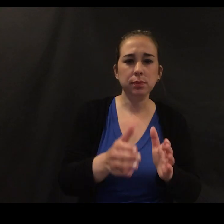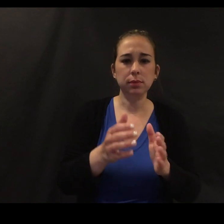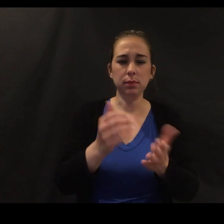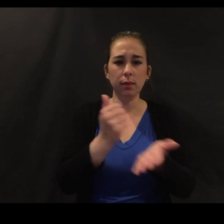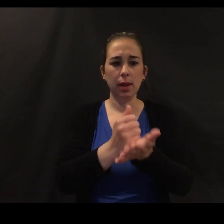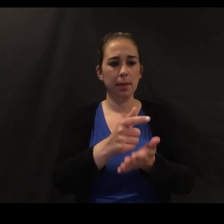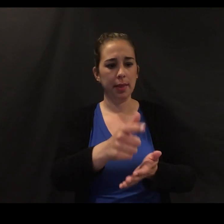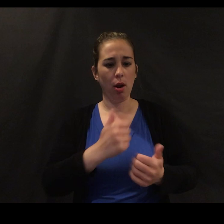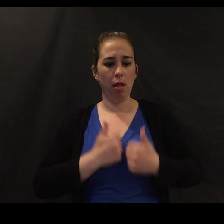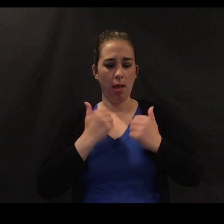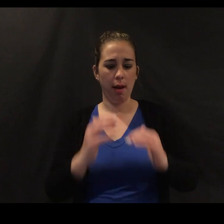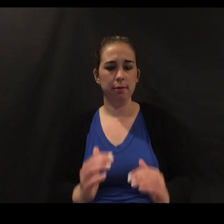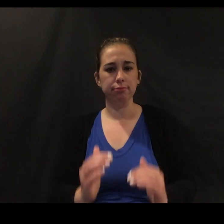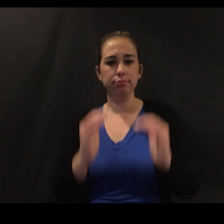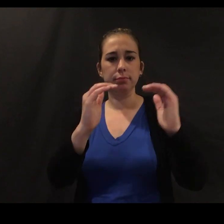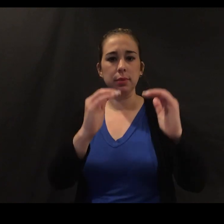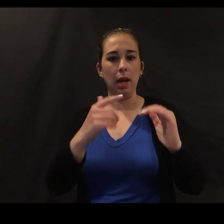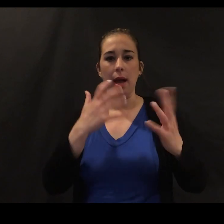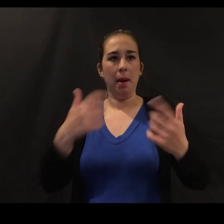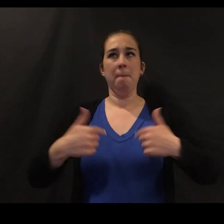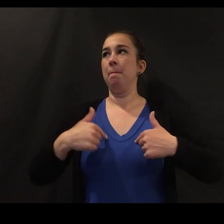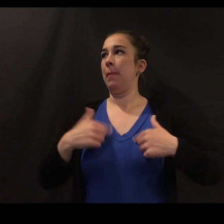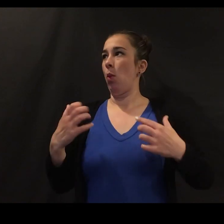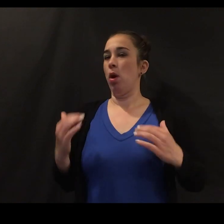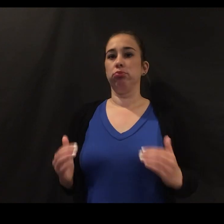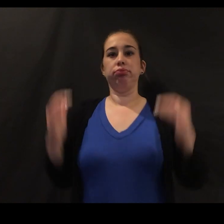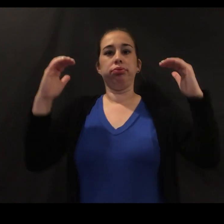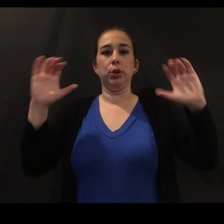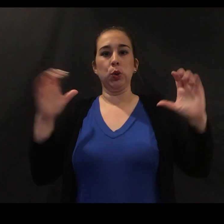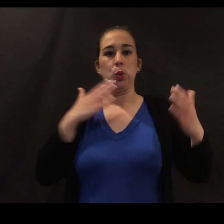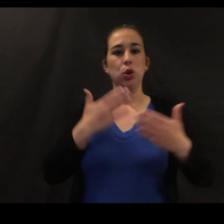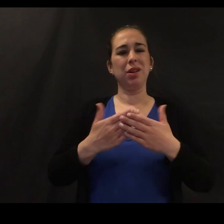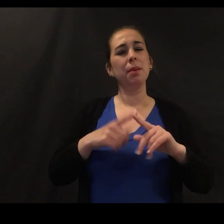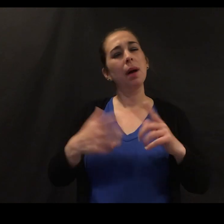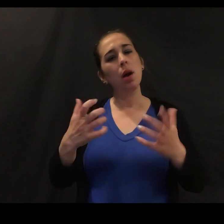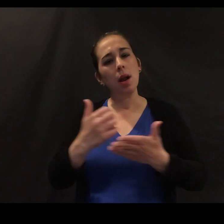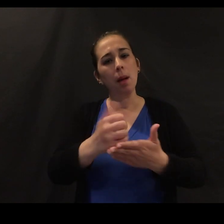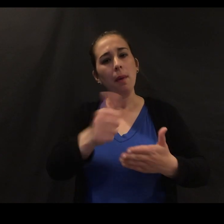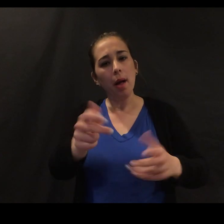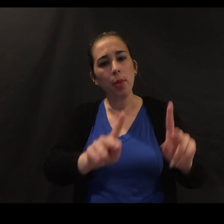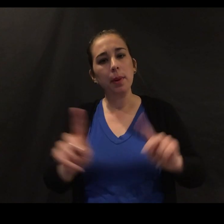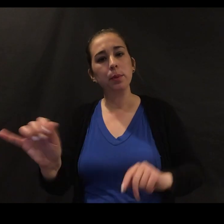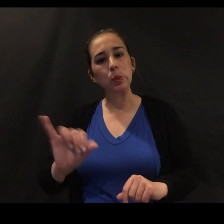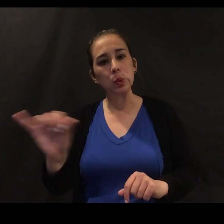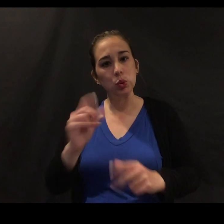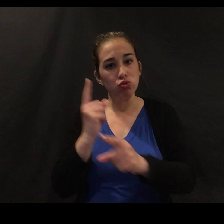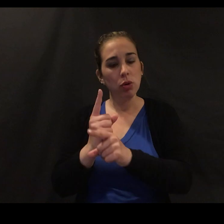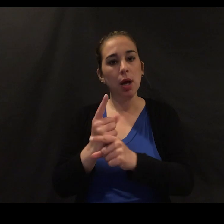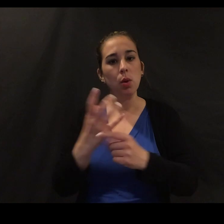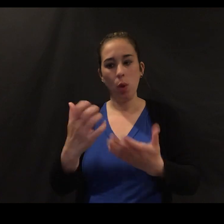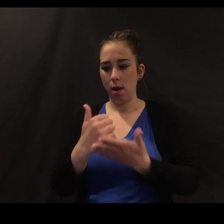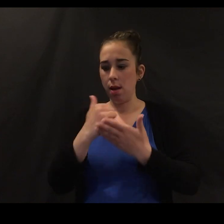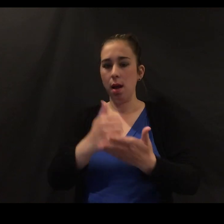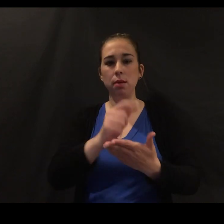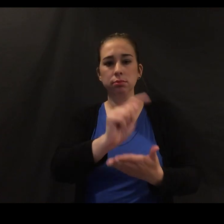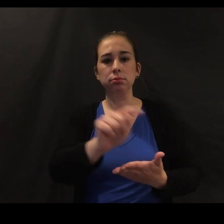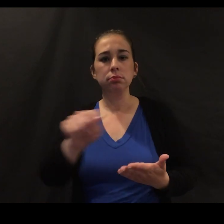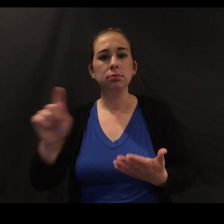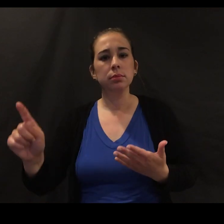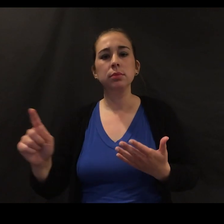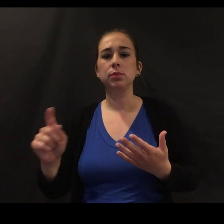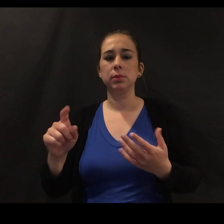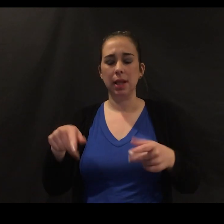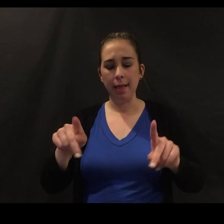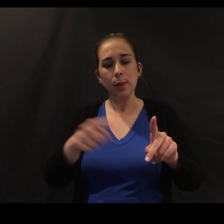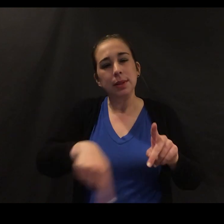just how can I get to the next level, but how can I help them get to the next level? How can I do something that allows them to